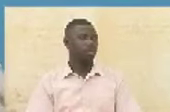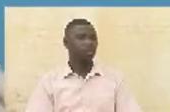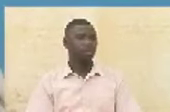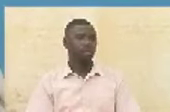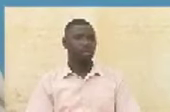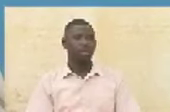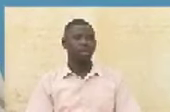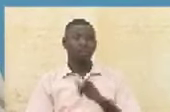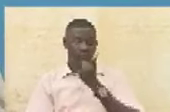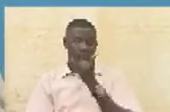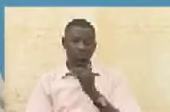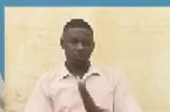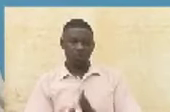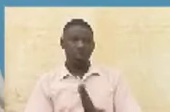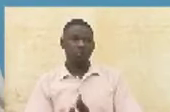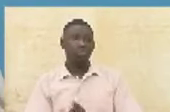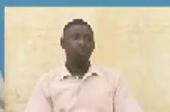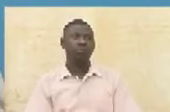the truth.